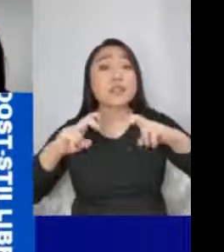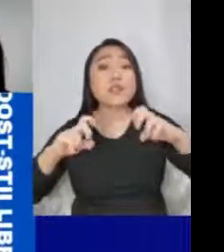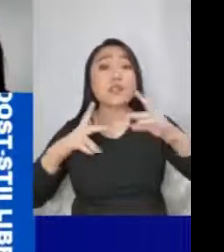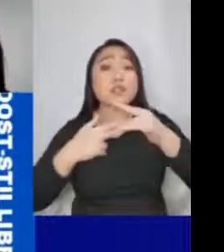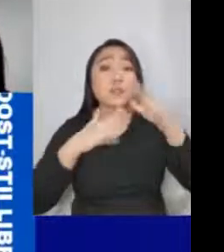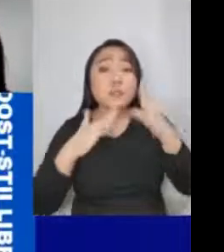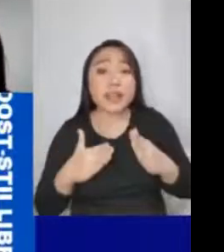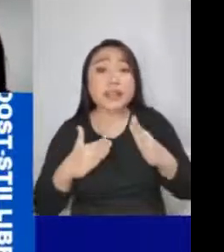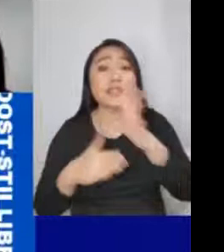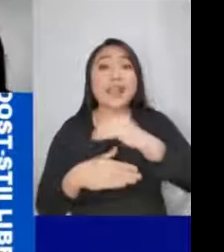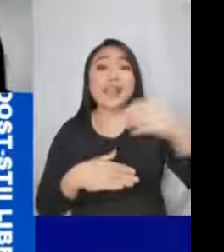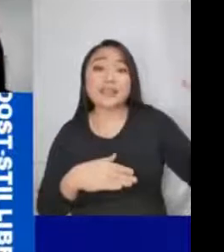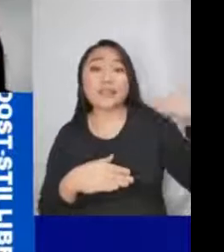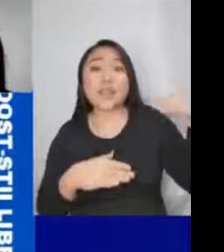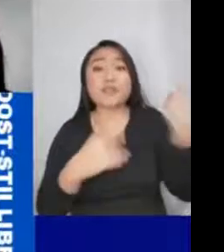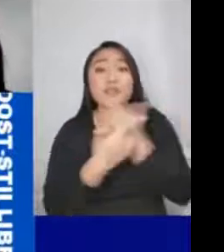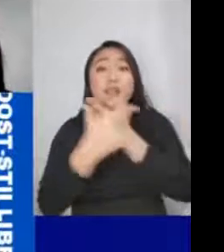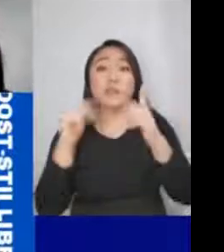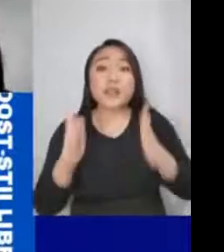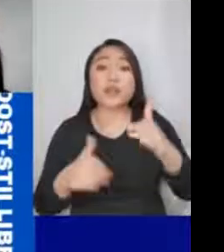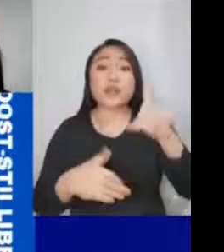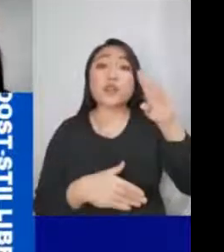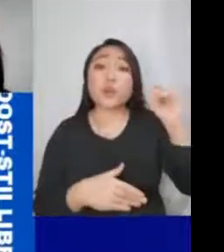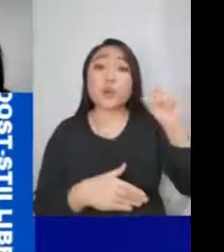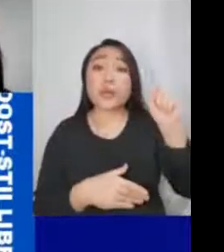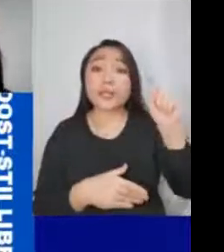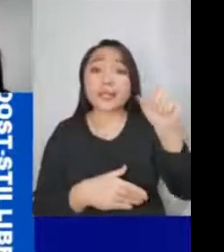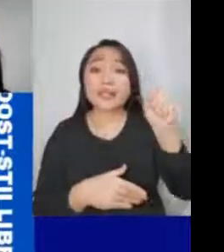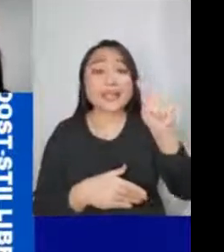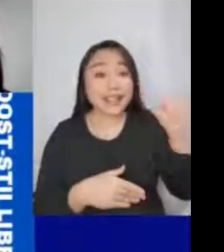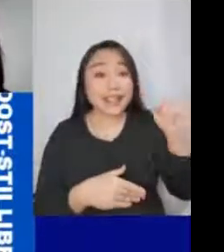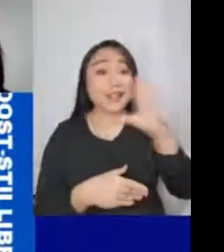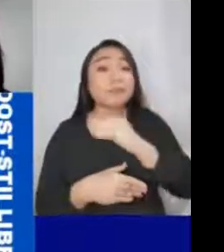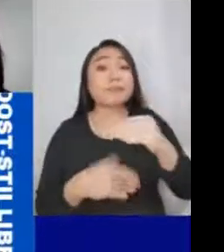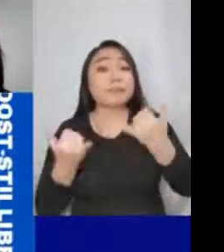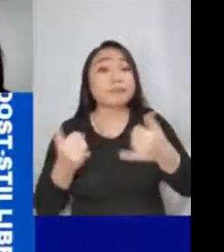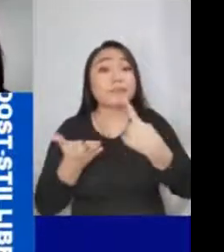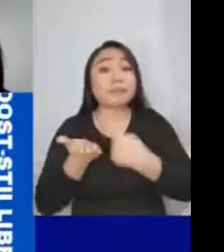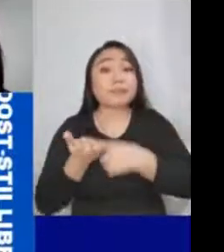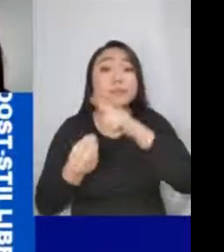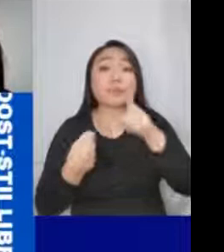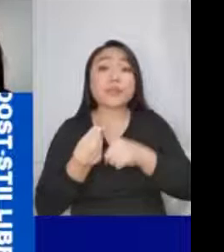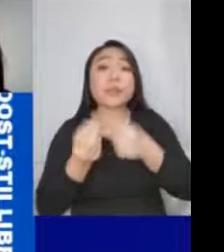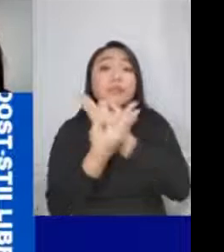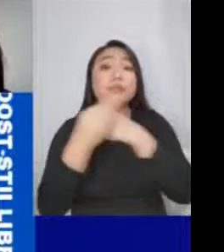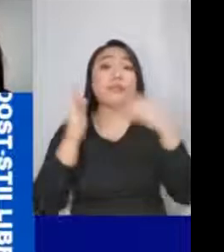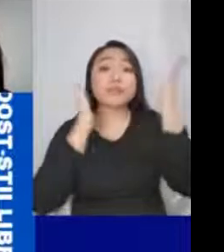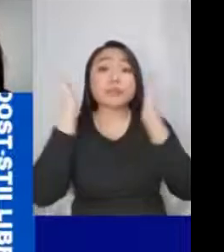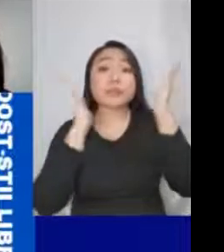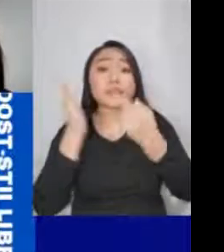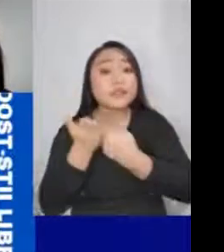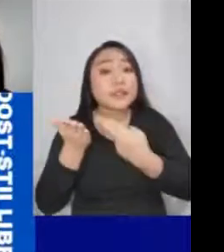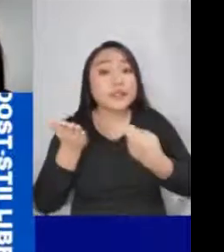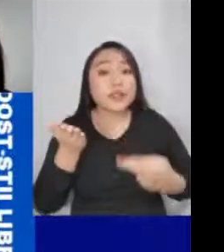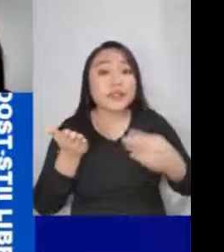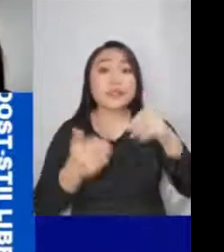Research Specialist and the Head Librarian of DOST-STII. And I am here today to discuss the free services, resources,